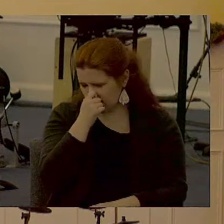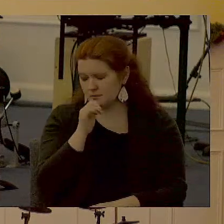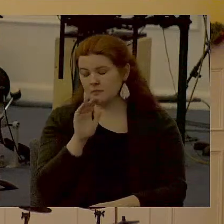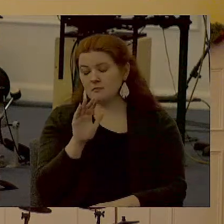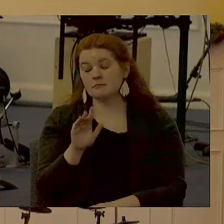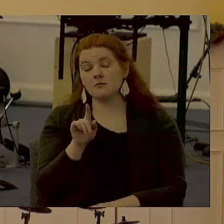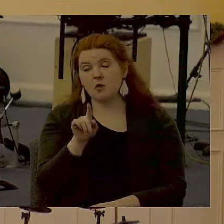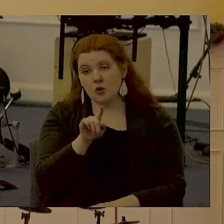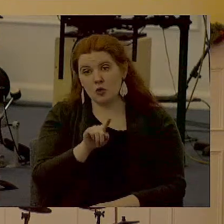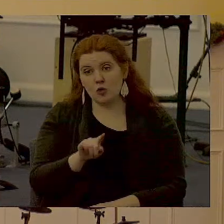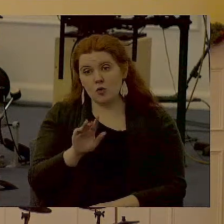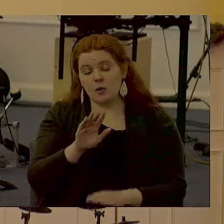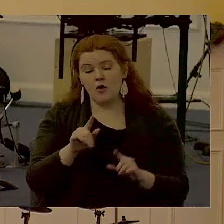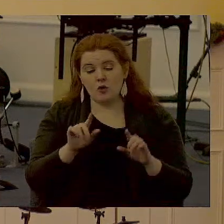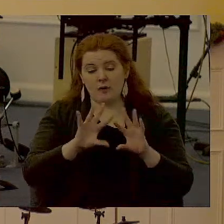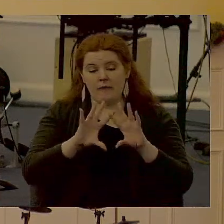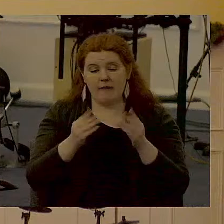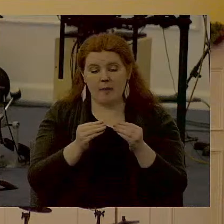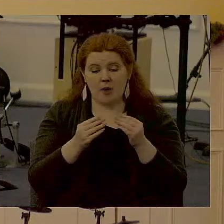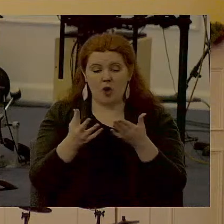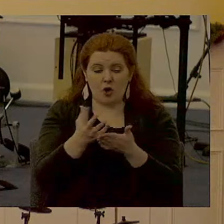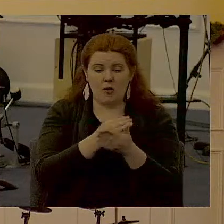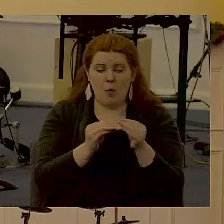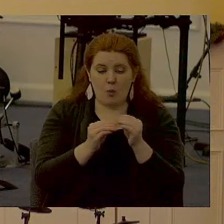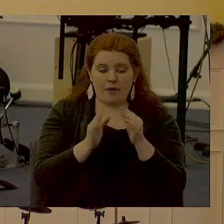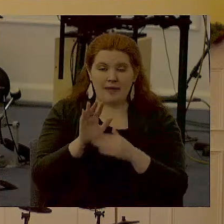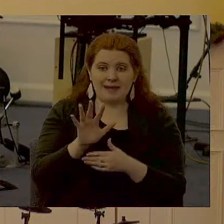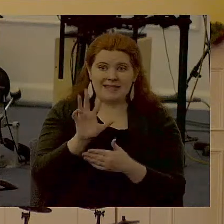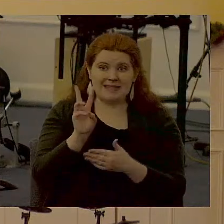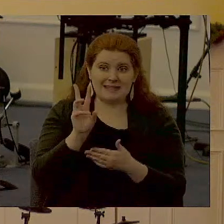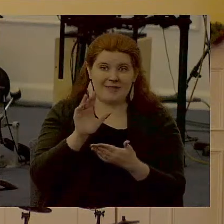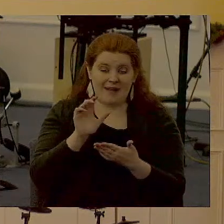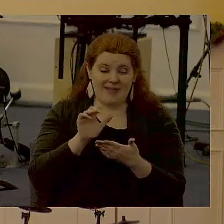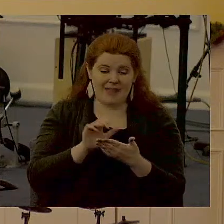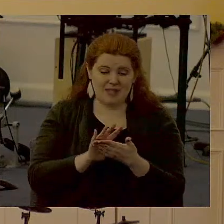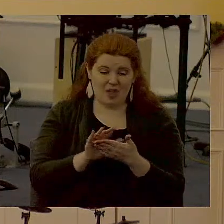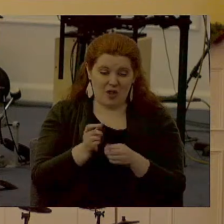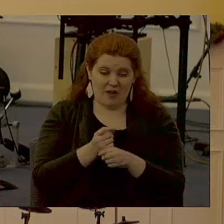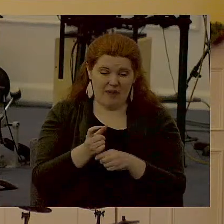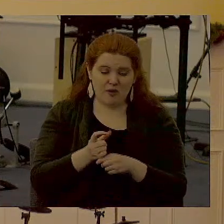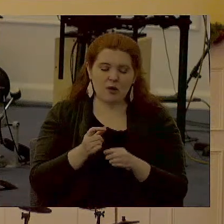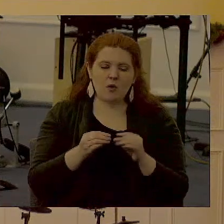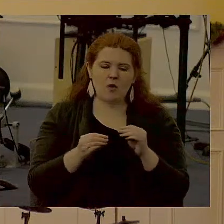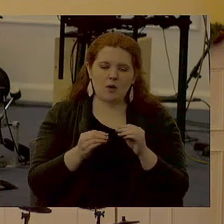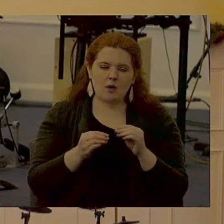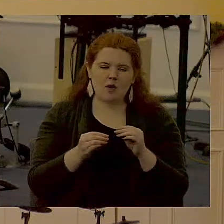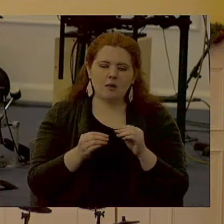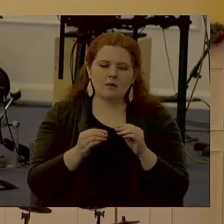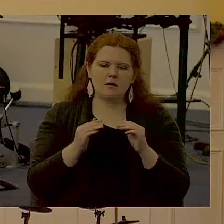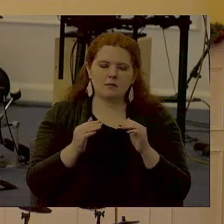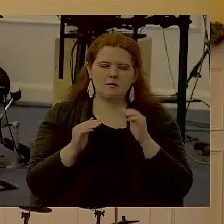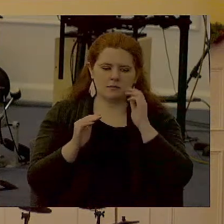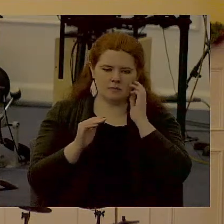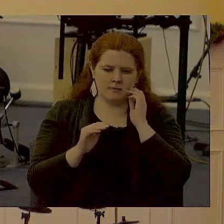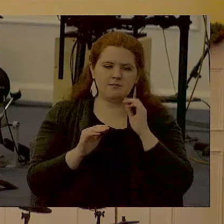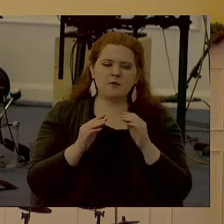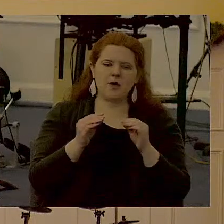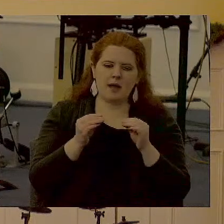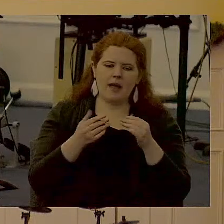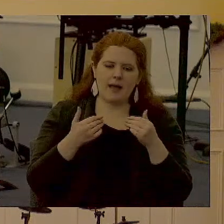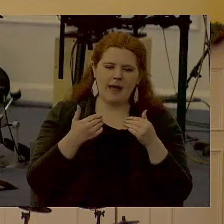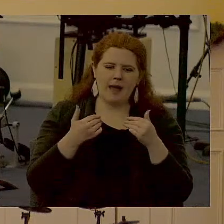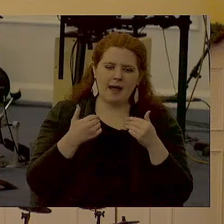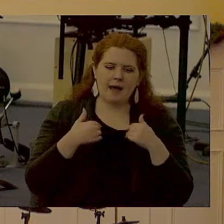you and your family make more than $65,000 a year, you're actually richer than 85% of the